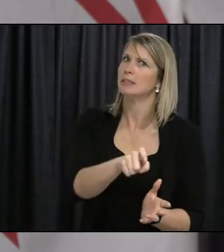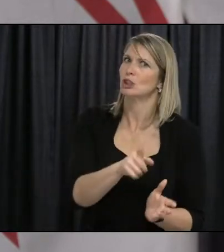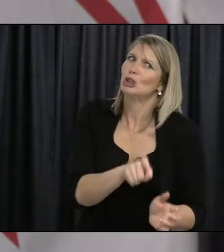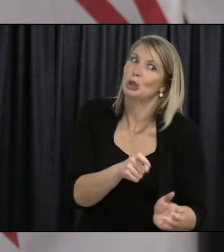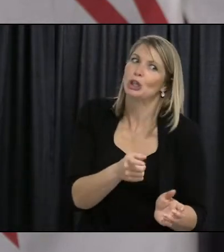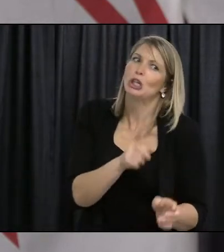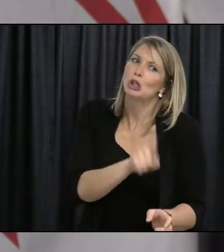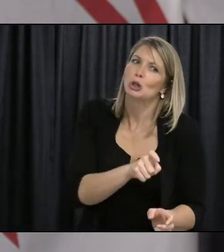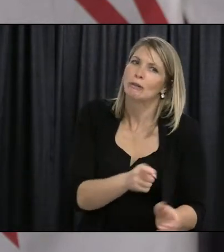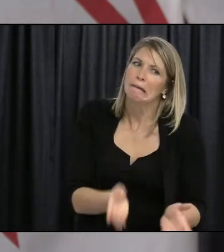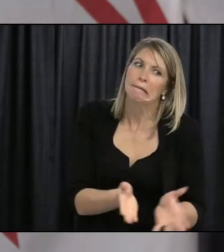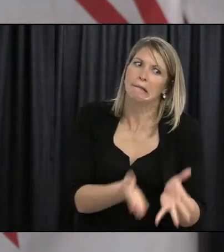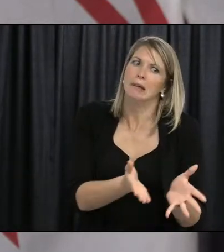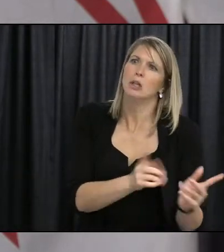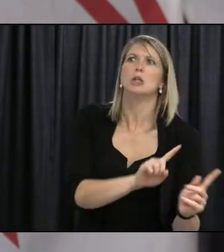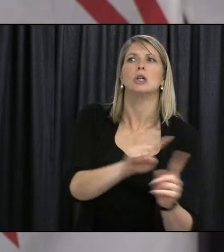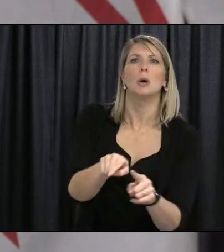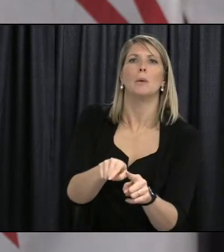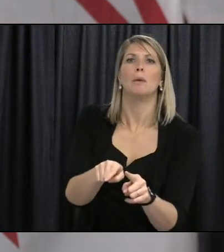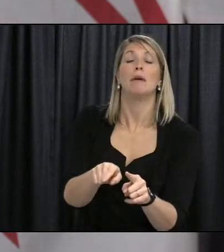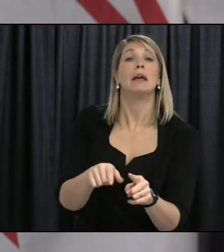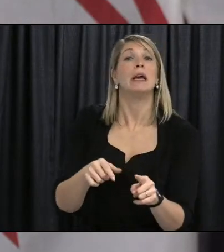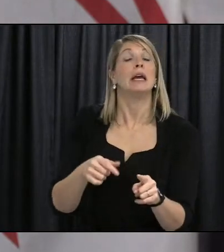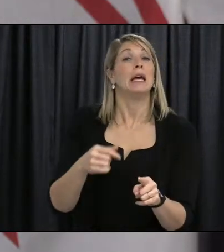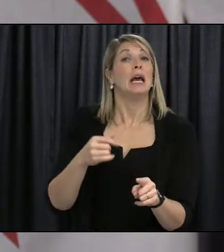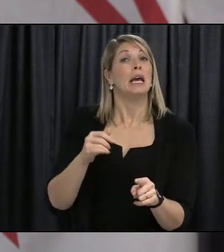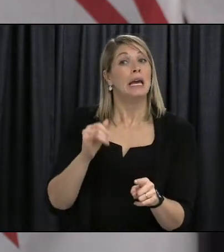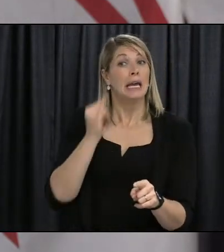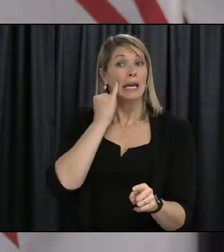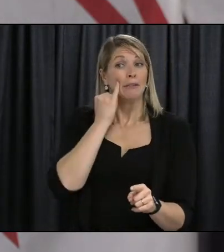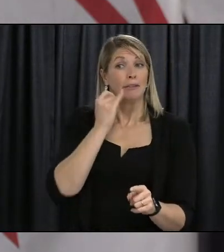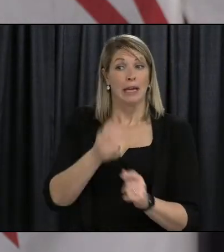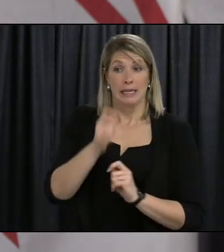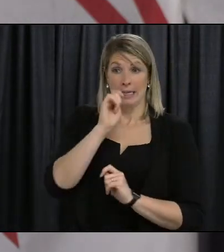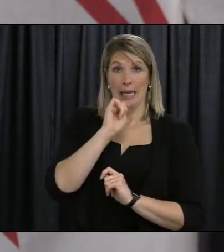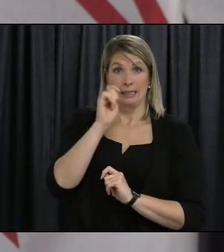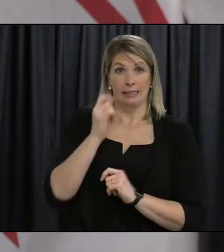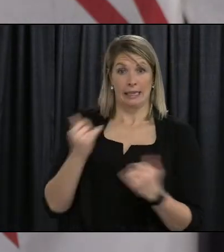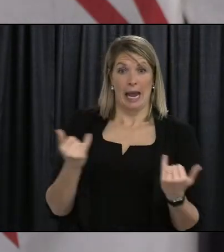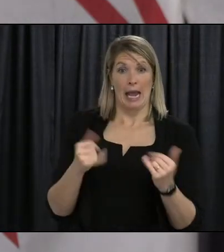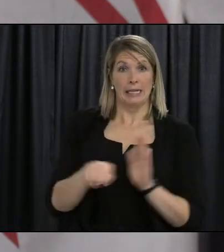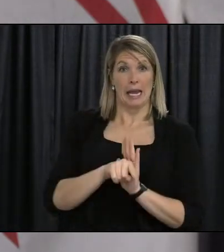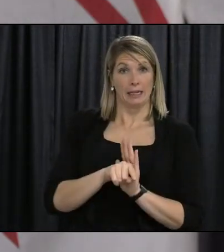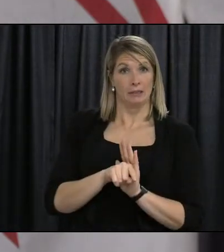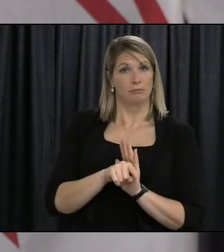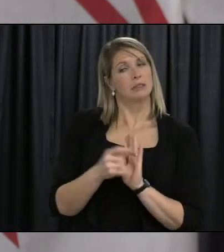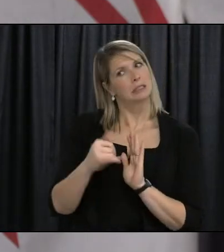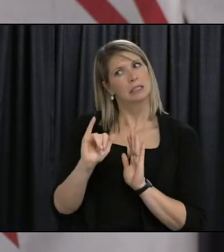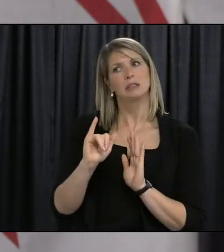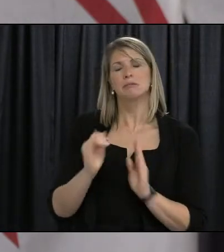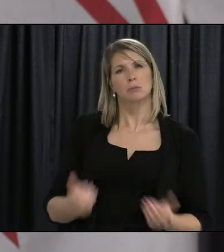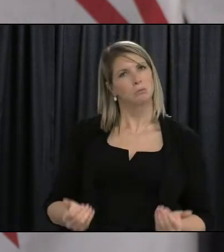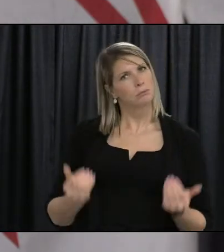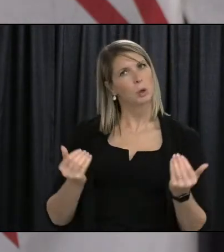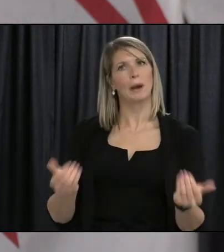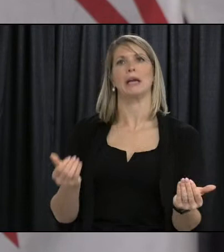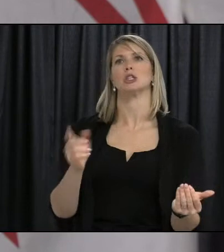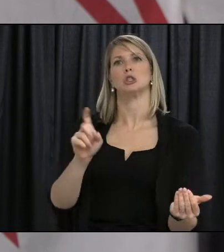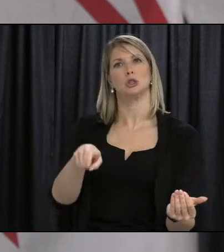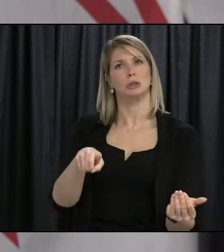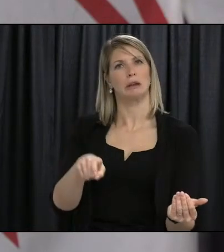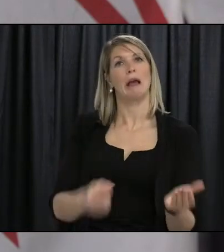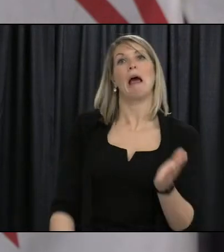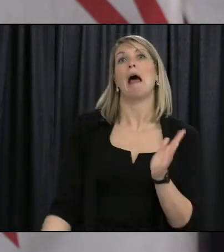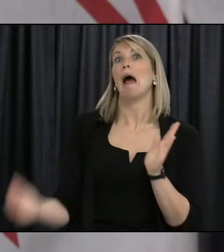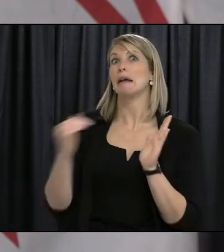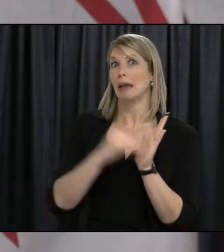even if they have a negative test today. So because we know that a negative test on one day does not mean a